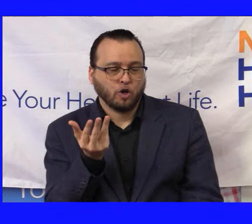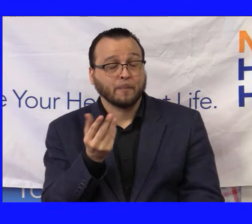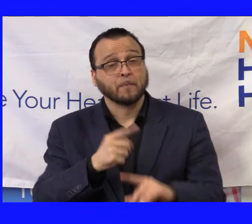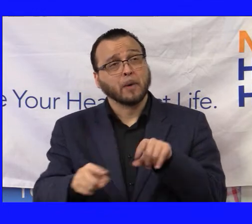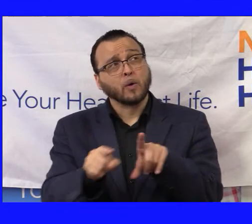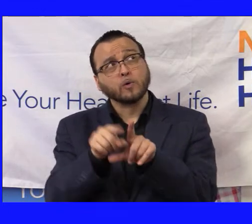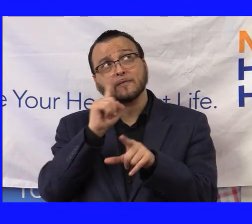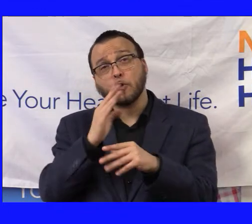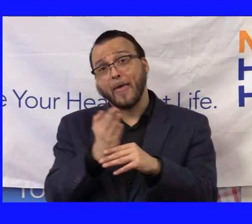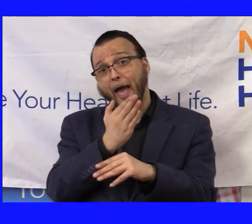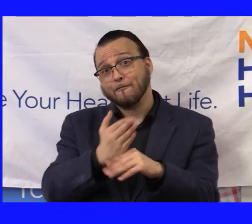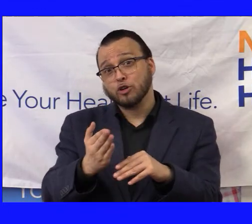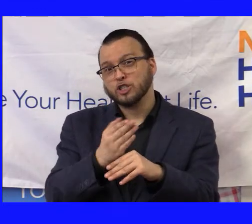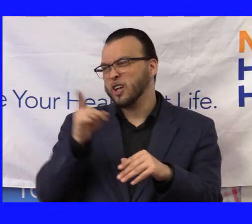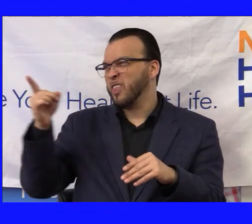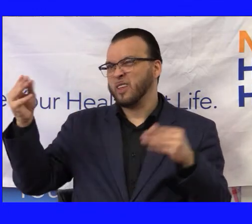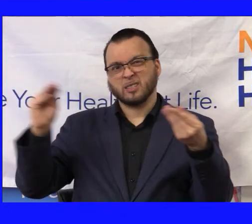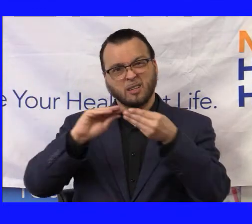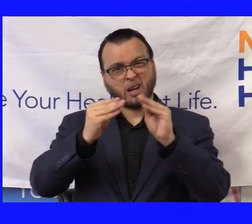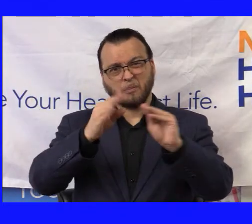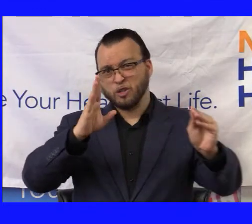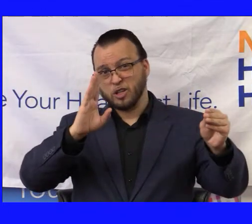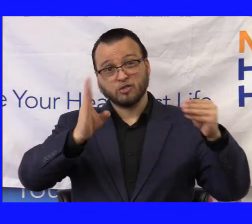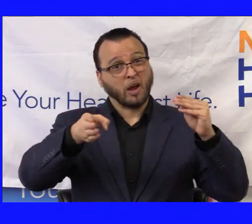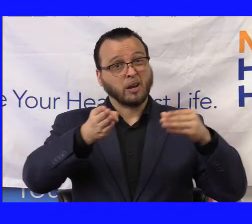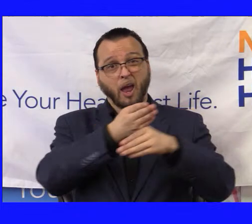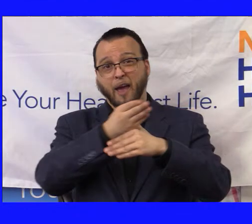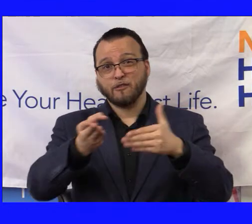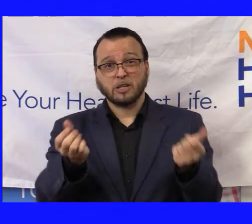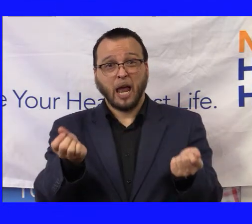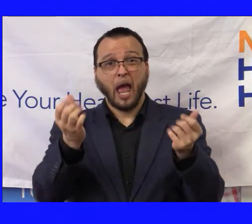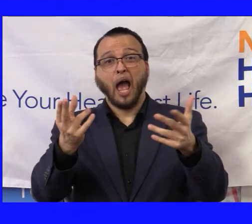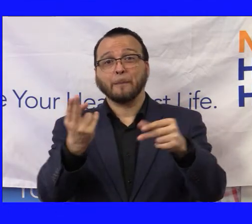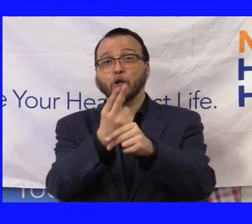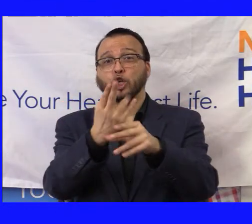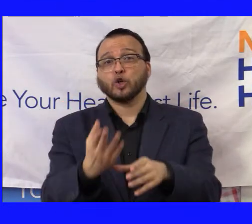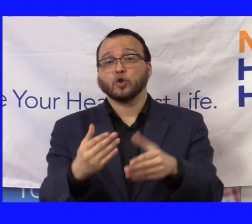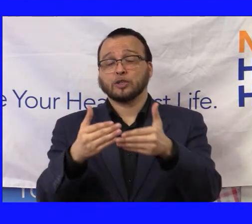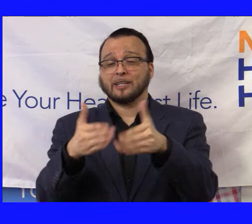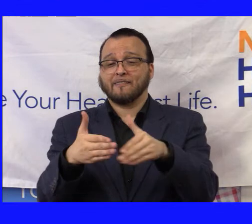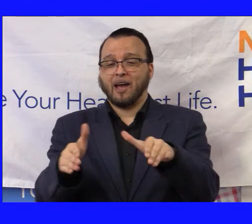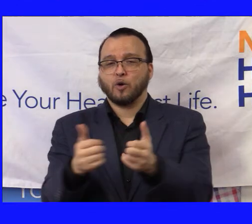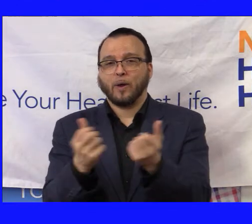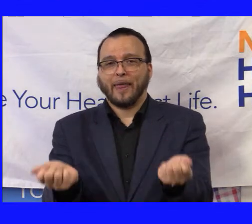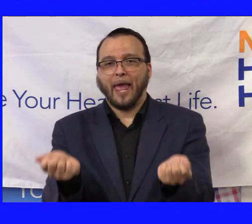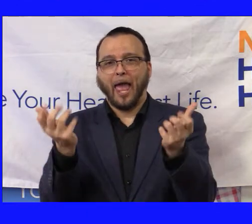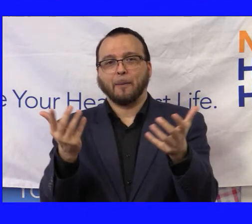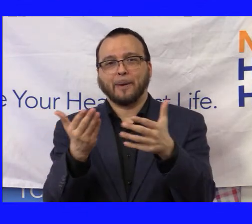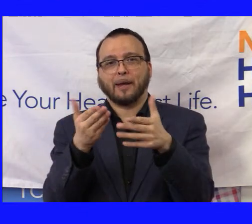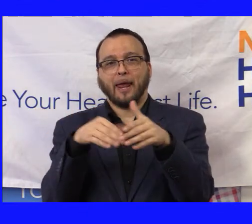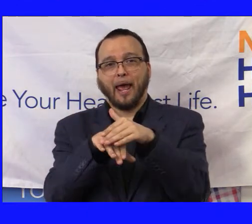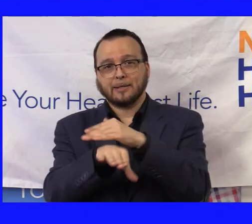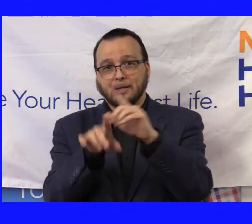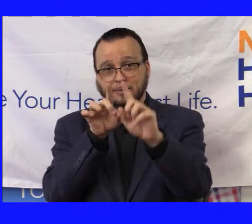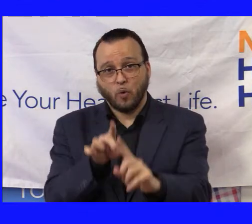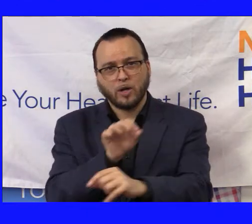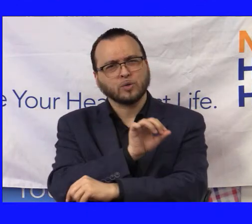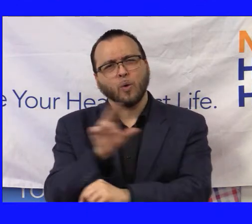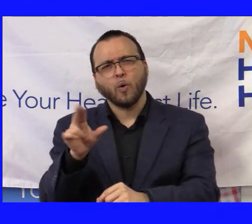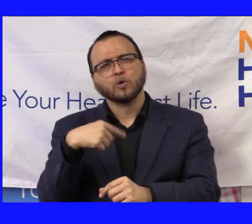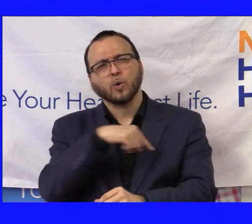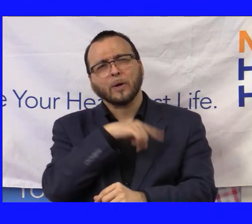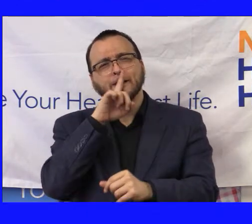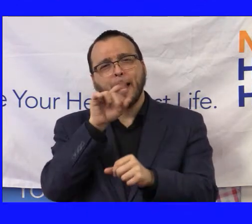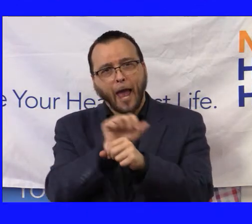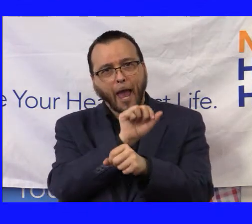is this just a straight average, like the number of users divided by the number of accesses, or do we actually track